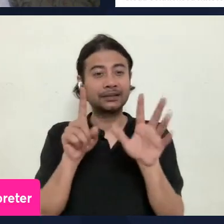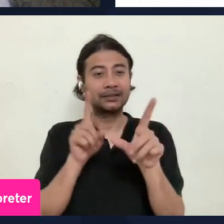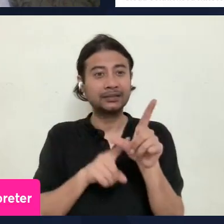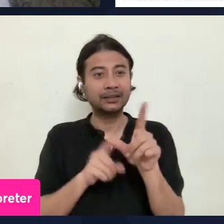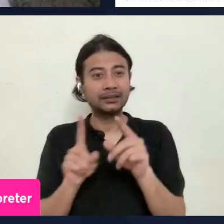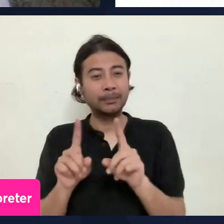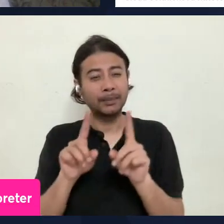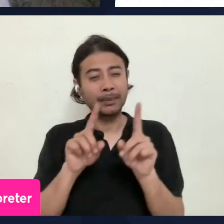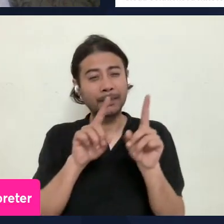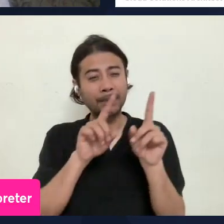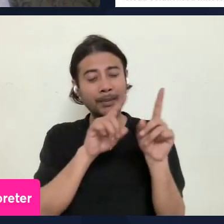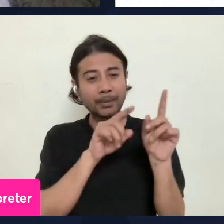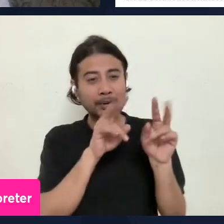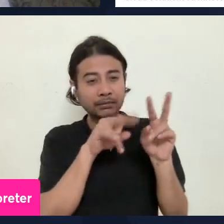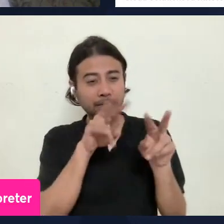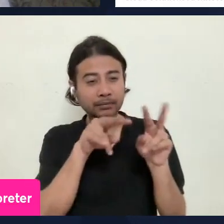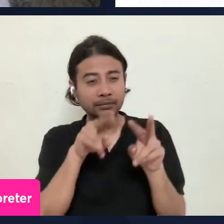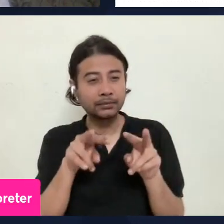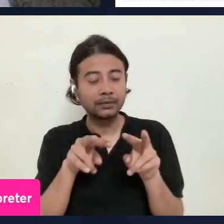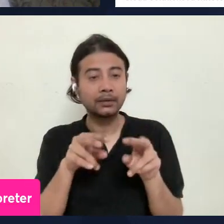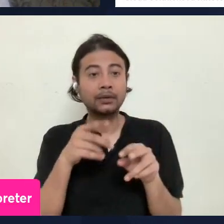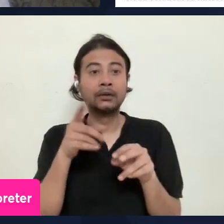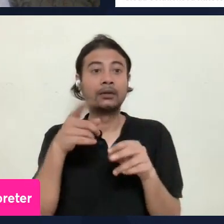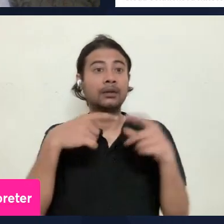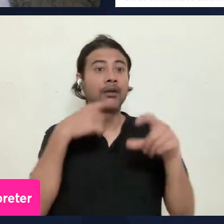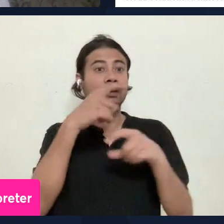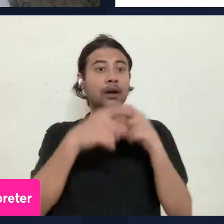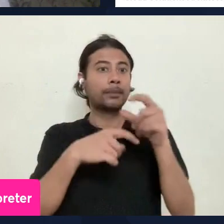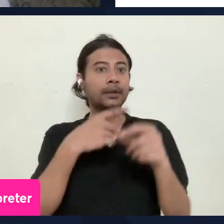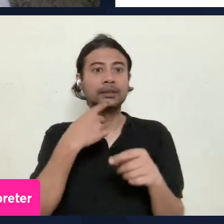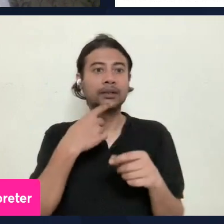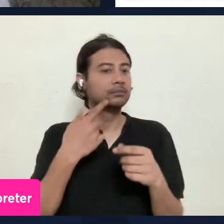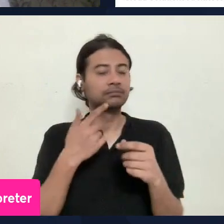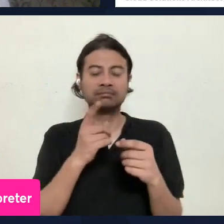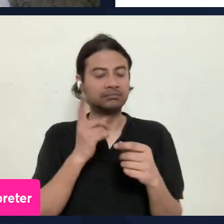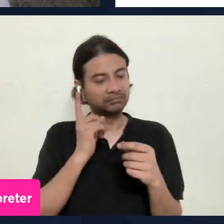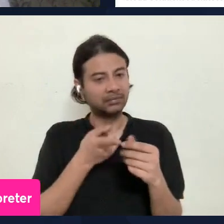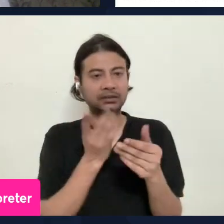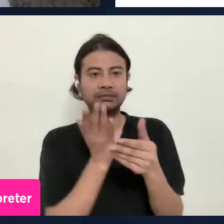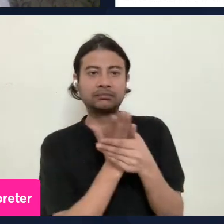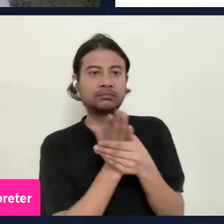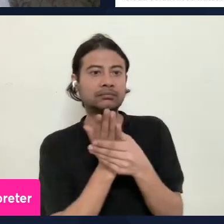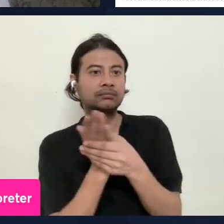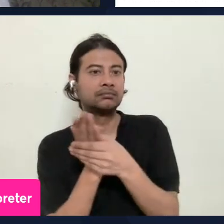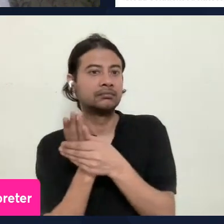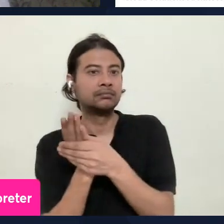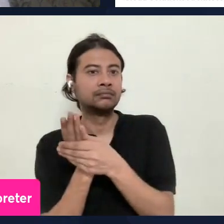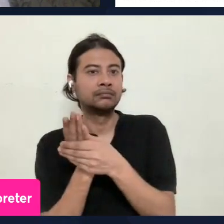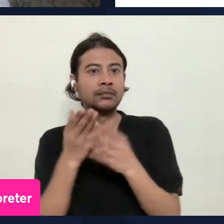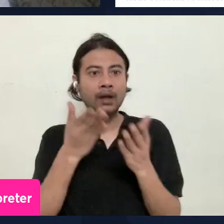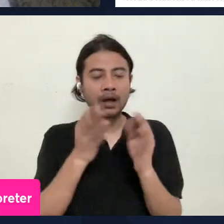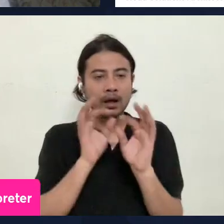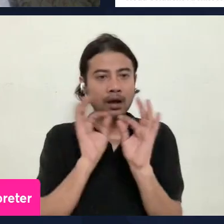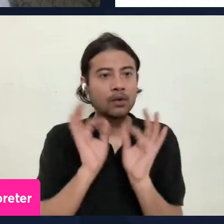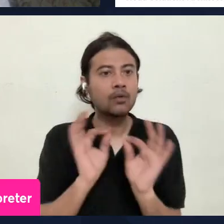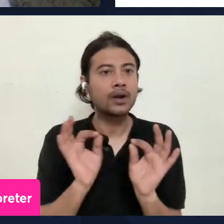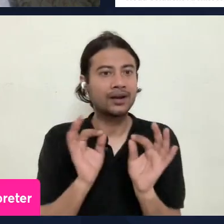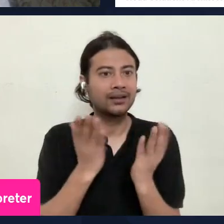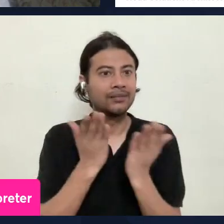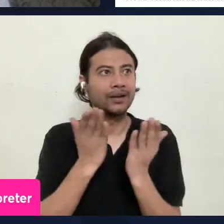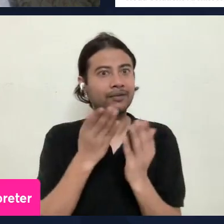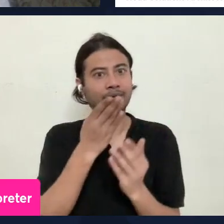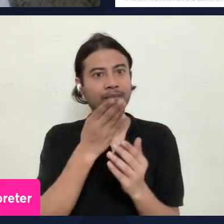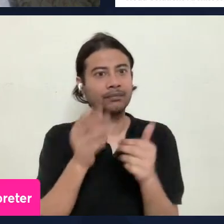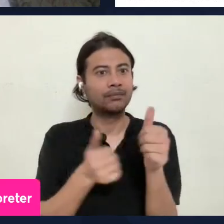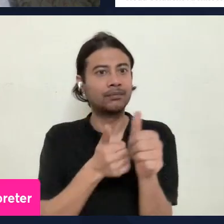upon, and that was important for the business because their business had a requirement to maintain that. So it made their lives a lot easier, is what it comes down to, and